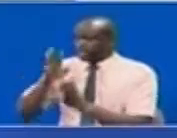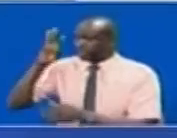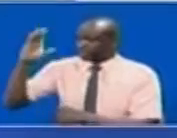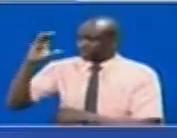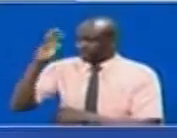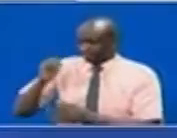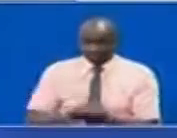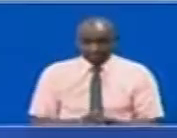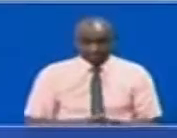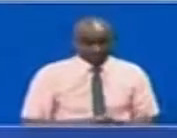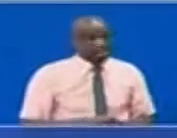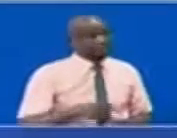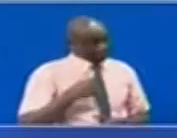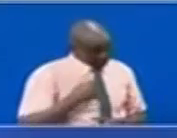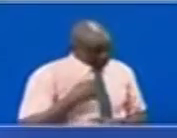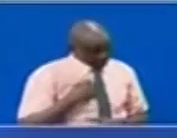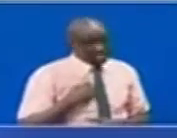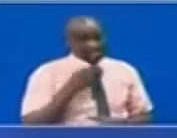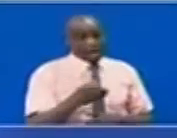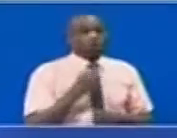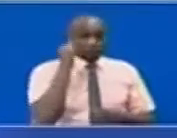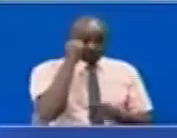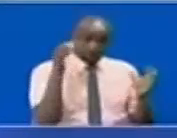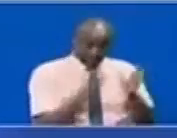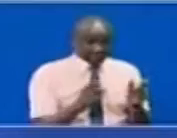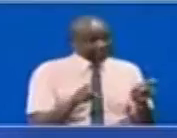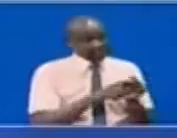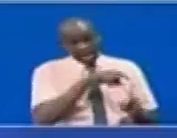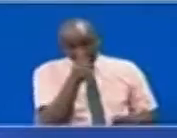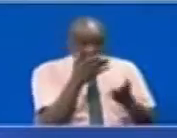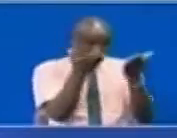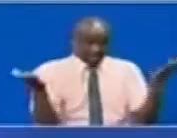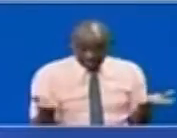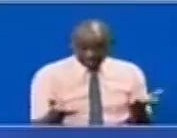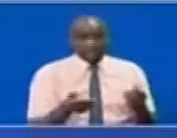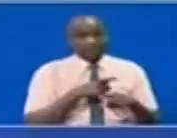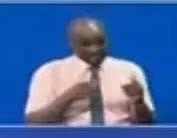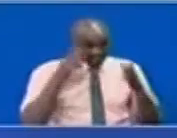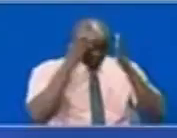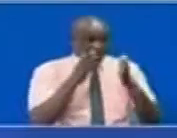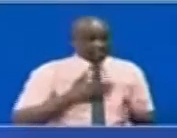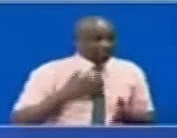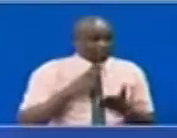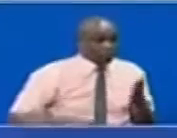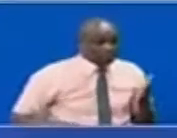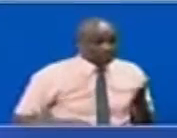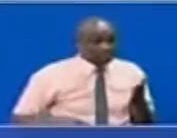We intend, it has been rolled out as a party, like any other party in this country, but our focus is